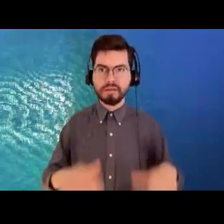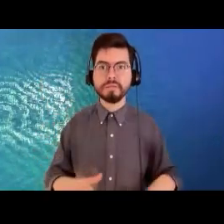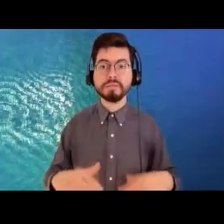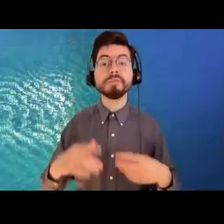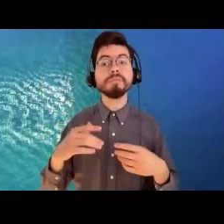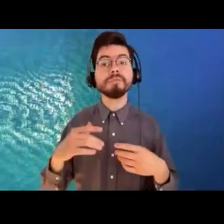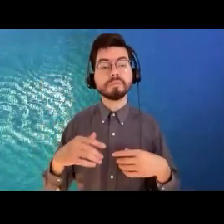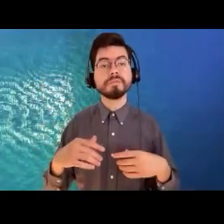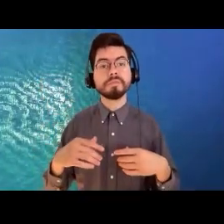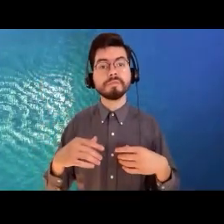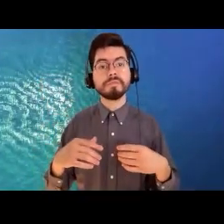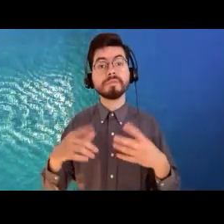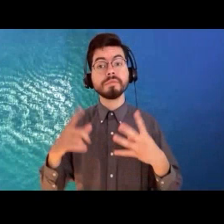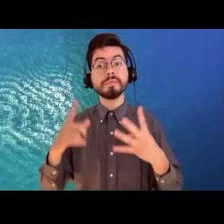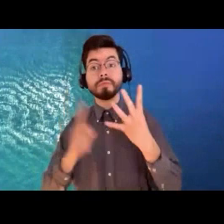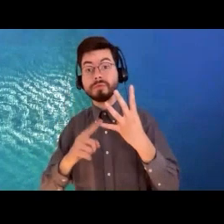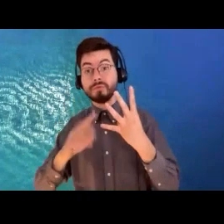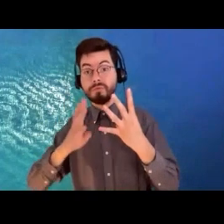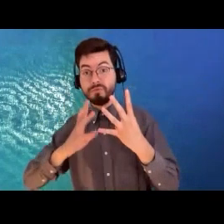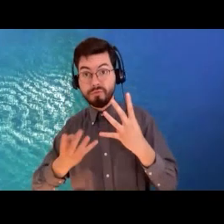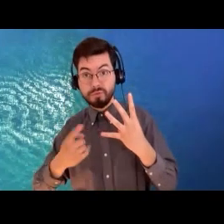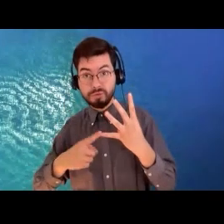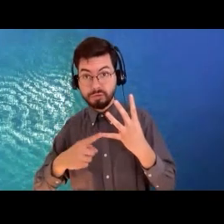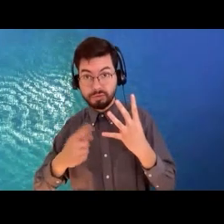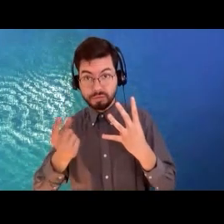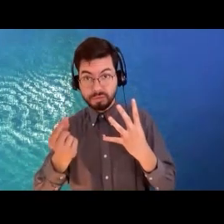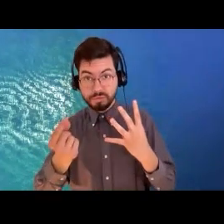that 4-goal approach is to